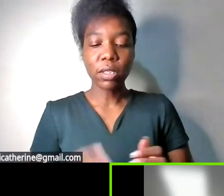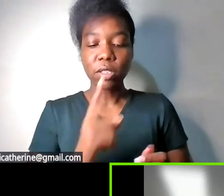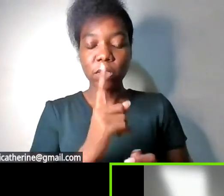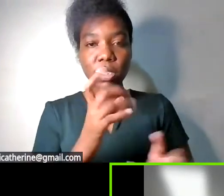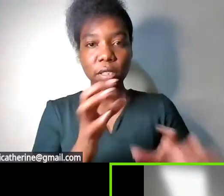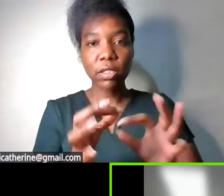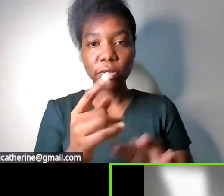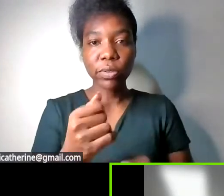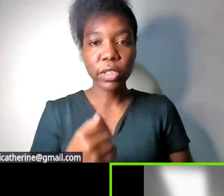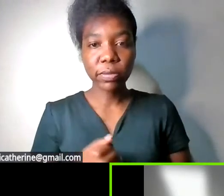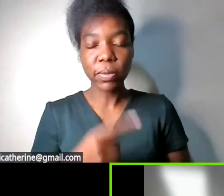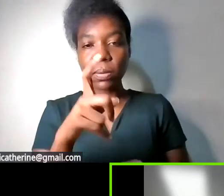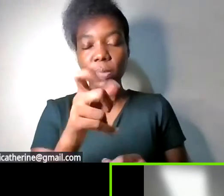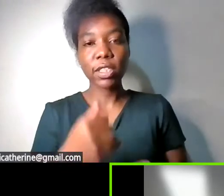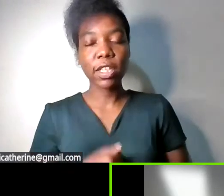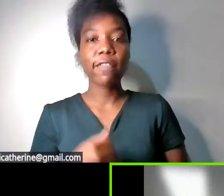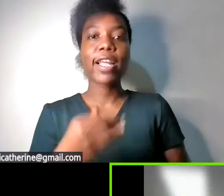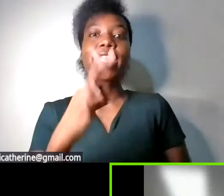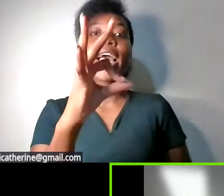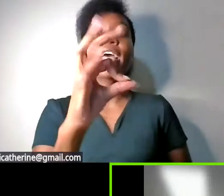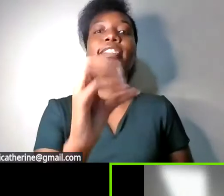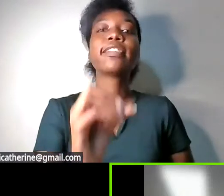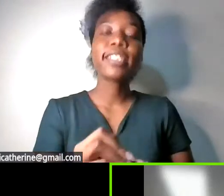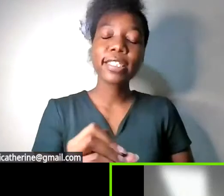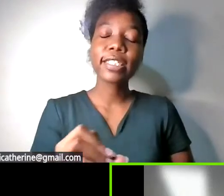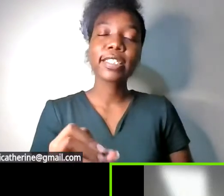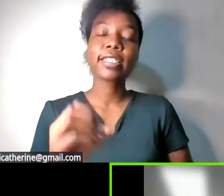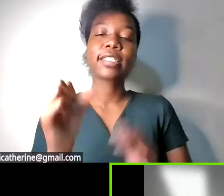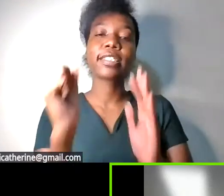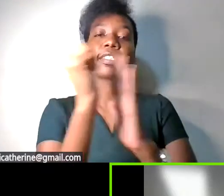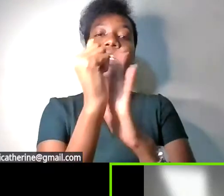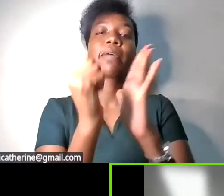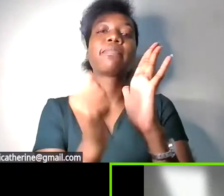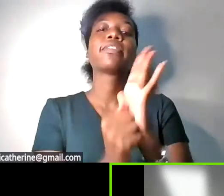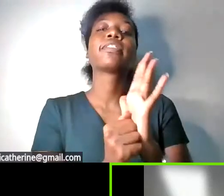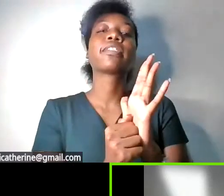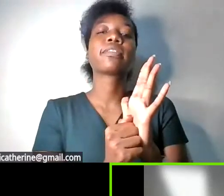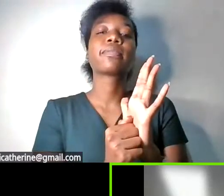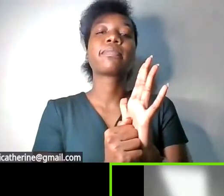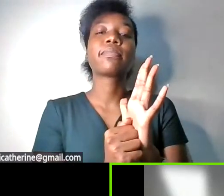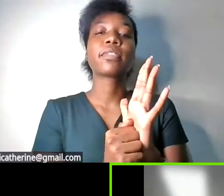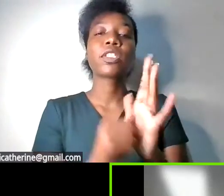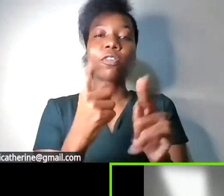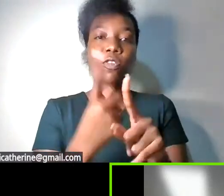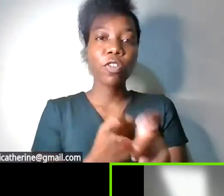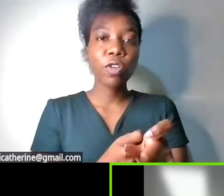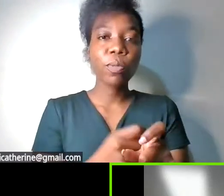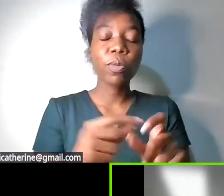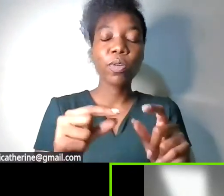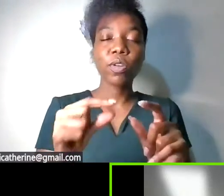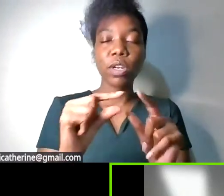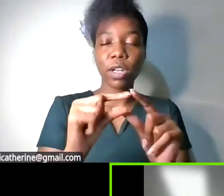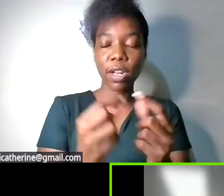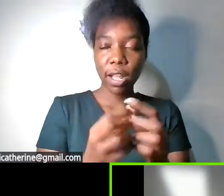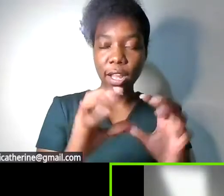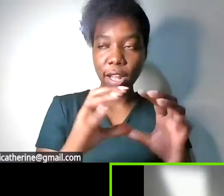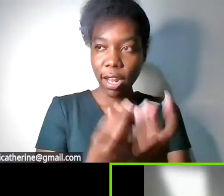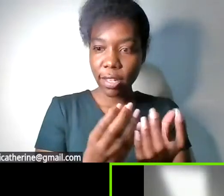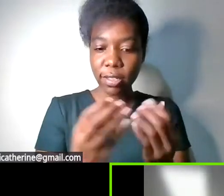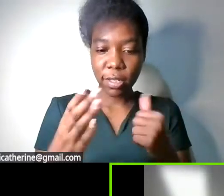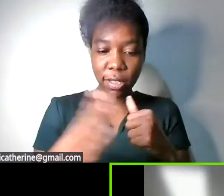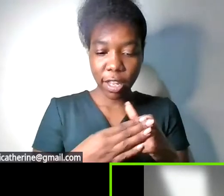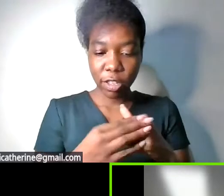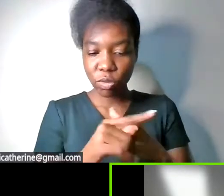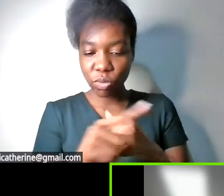have 30 credits, which means 30 subjects taken, okay, from grade 9 to grade 12. Now, if, for example, someone